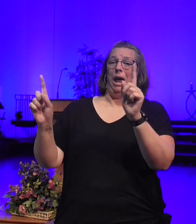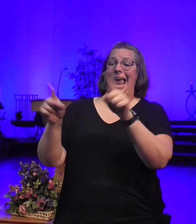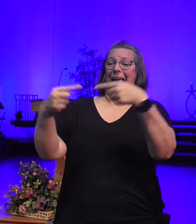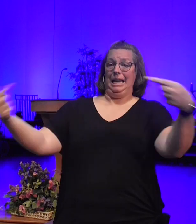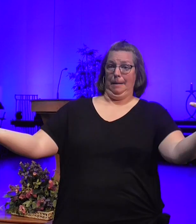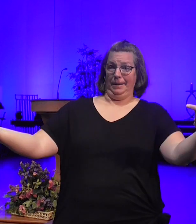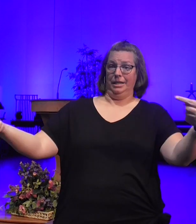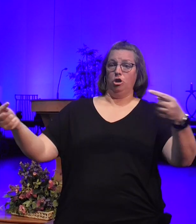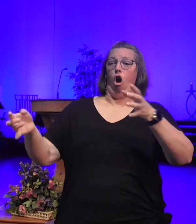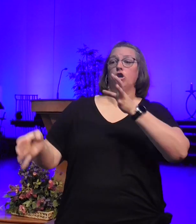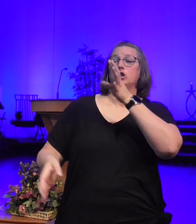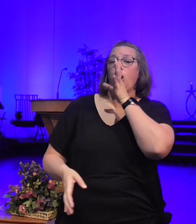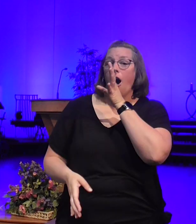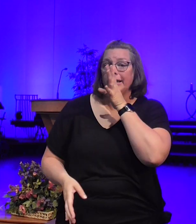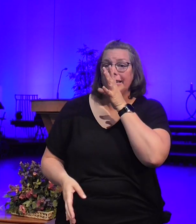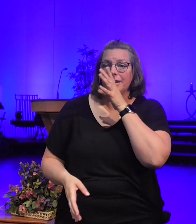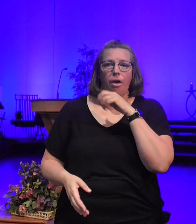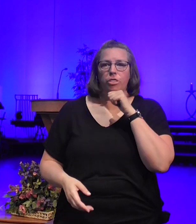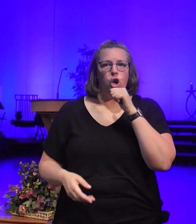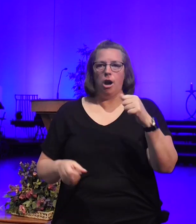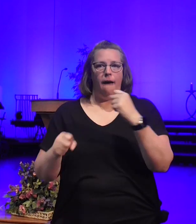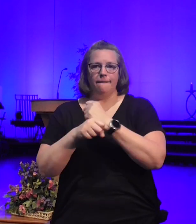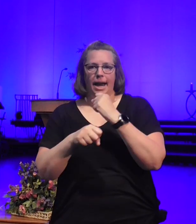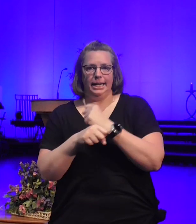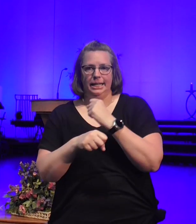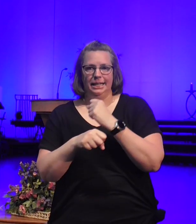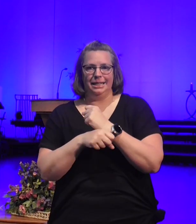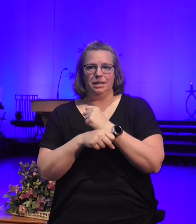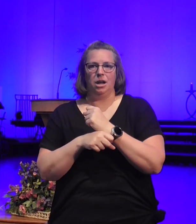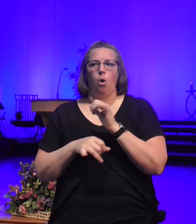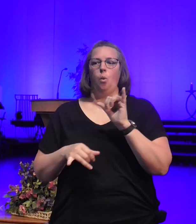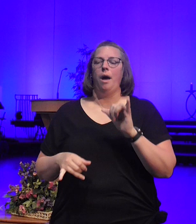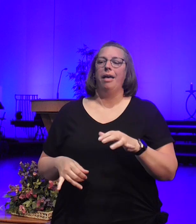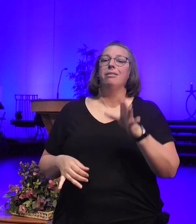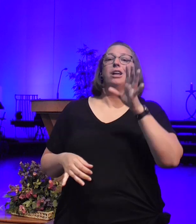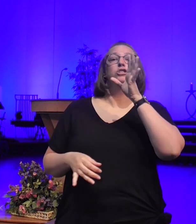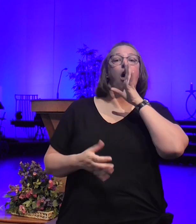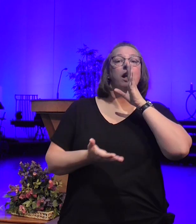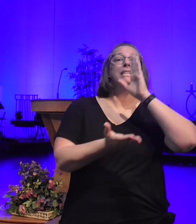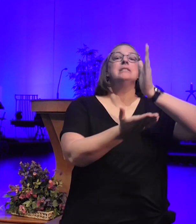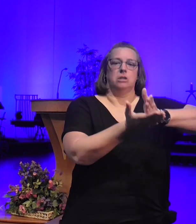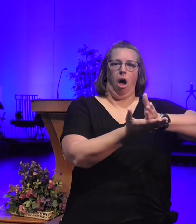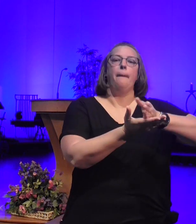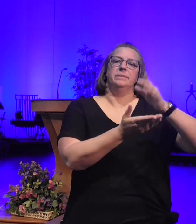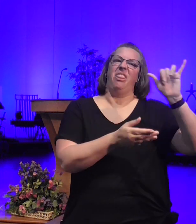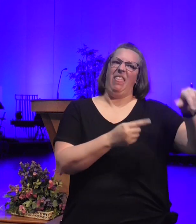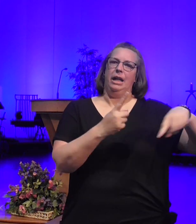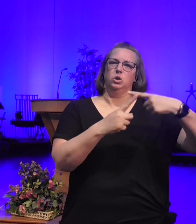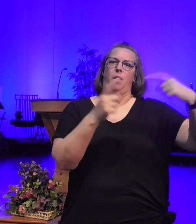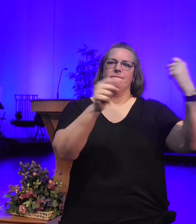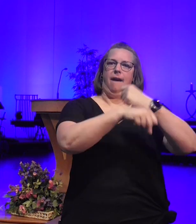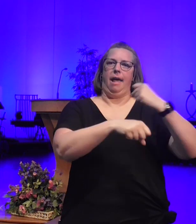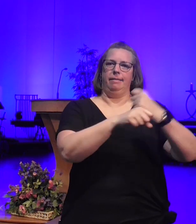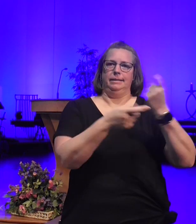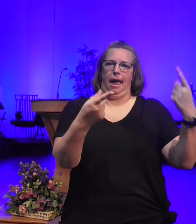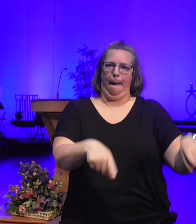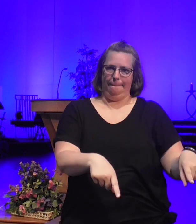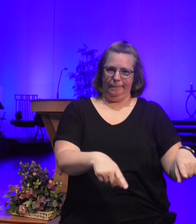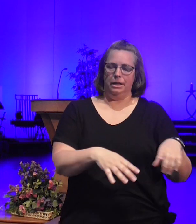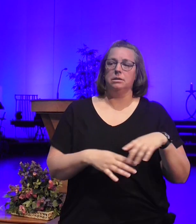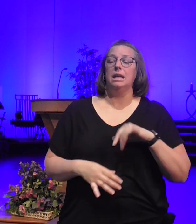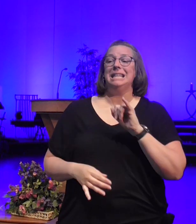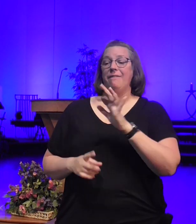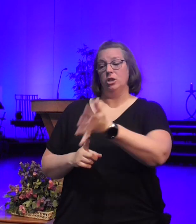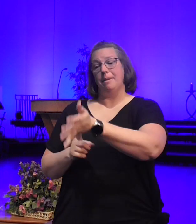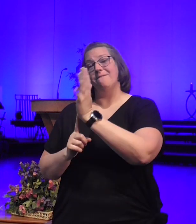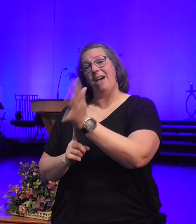not fighting. It's when the talking ceases that the ground becomes fertile for violence. If you spend 5 minutes with your worst